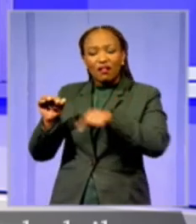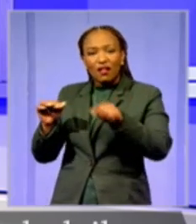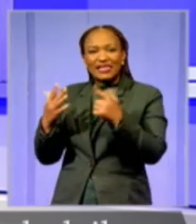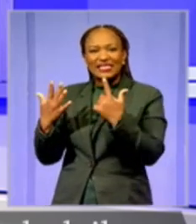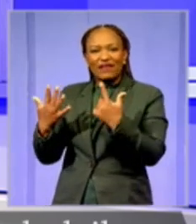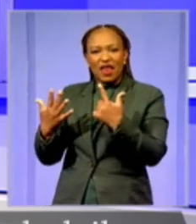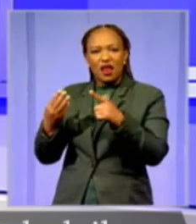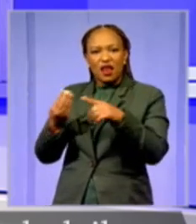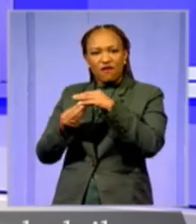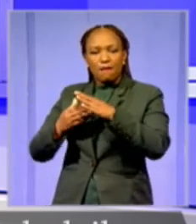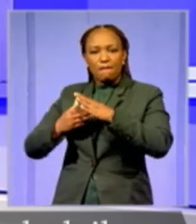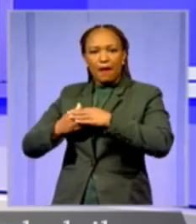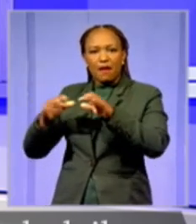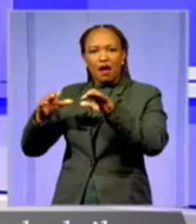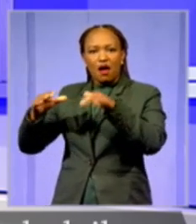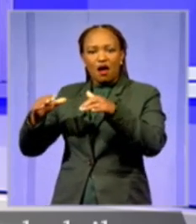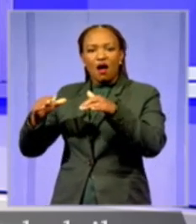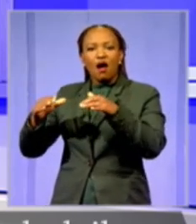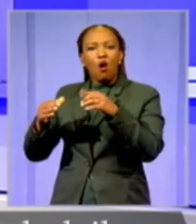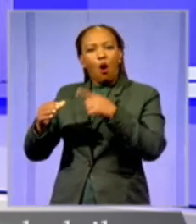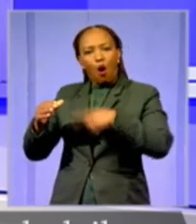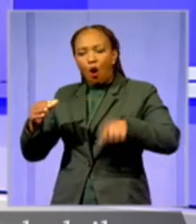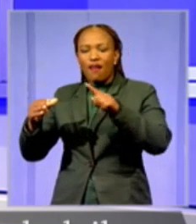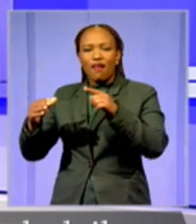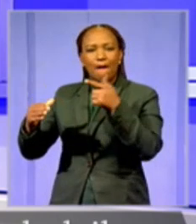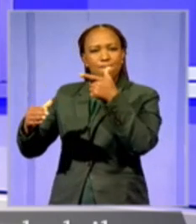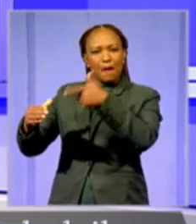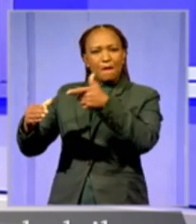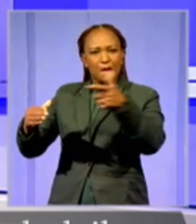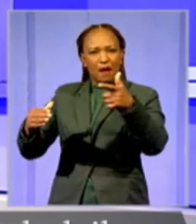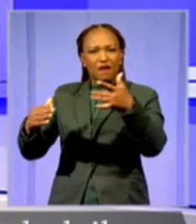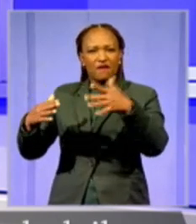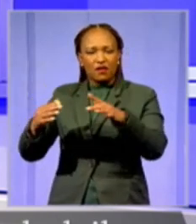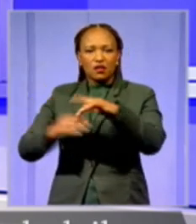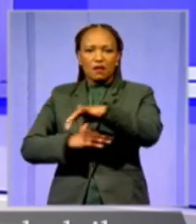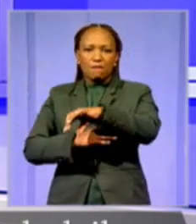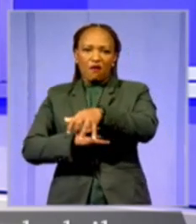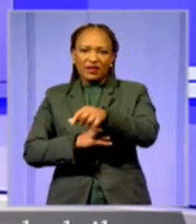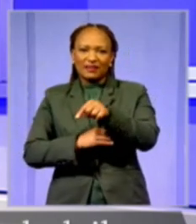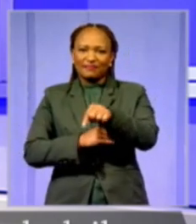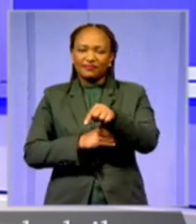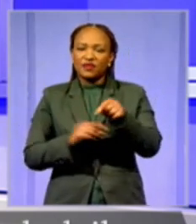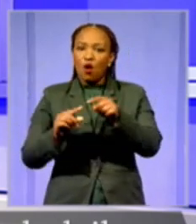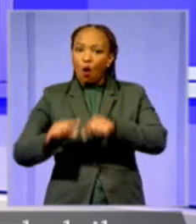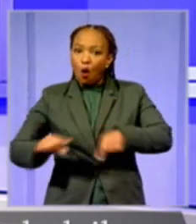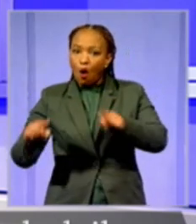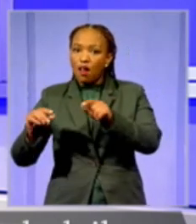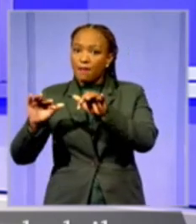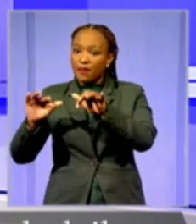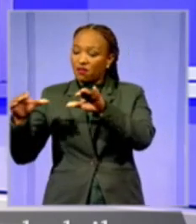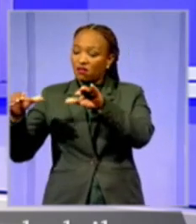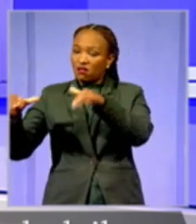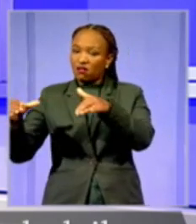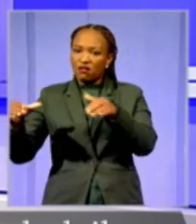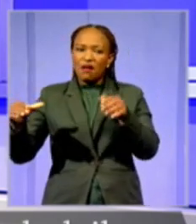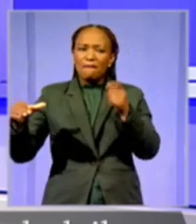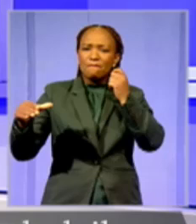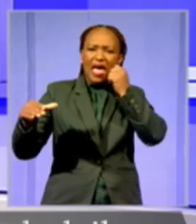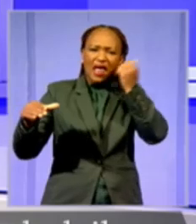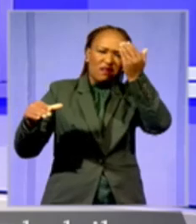lelapa le le lengwe kwa High Flats kwa borwa jwa porofense eo. Batswa setlhabelo ba boleilwe ka go thuntsiwa ke banna ba ba sa itsiweng ka